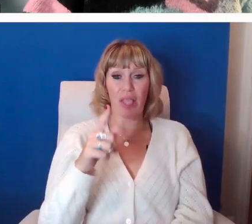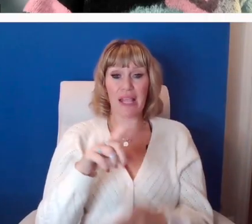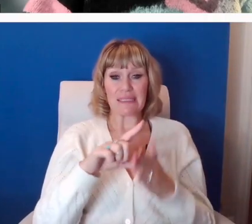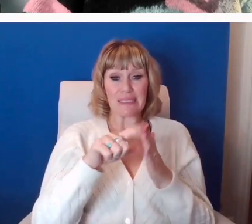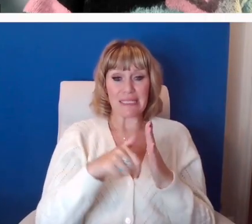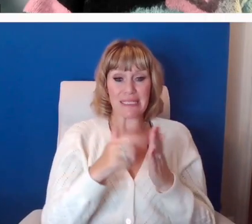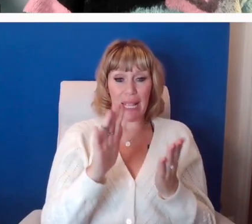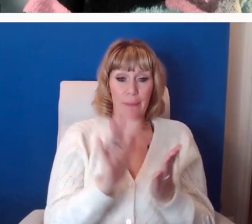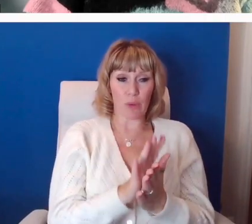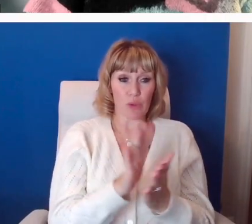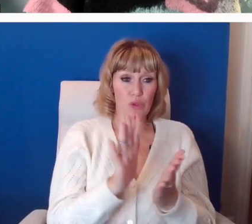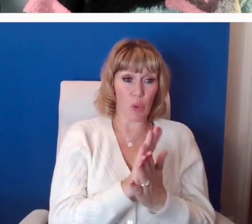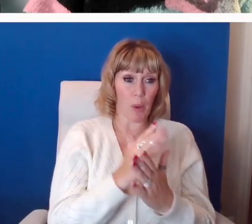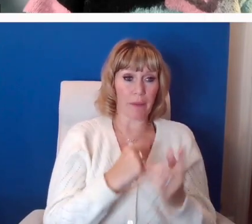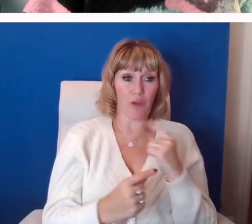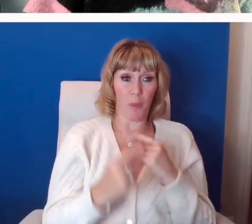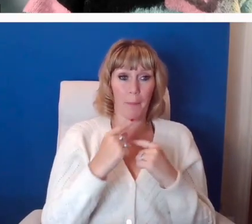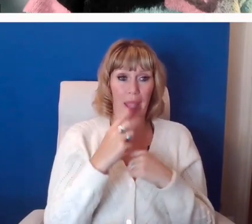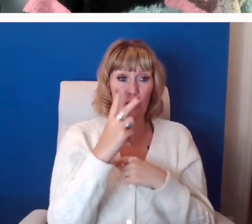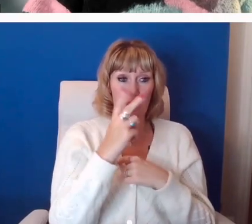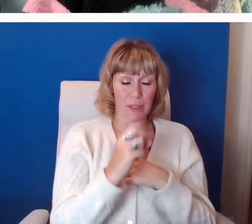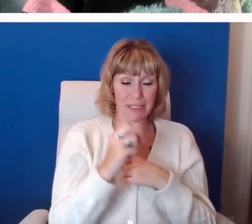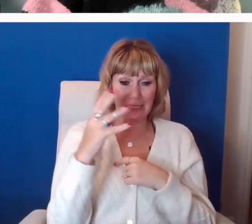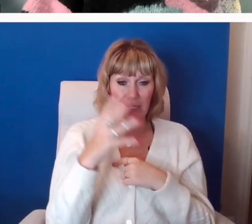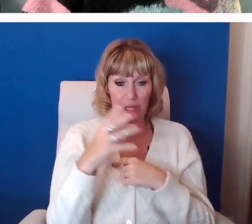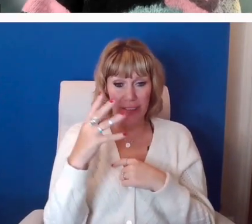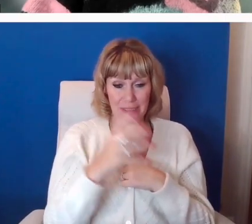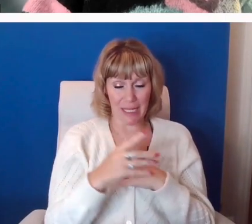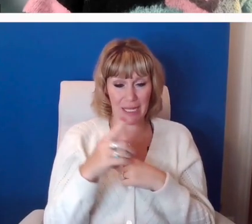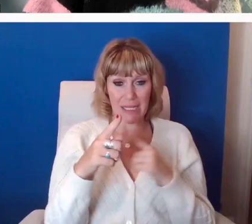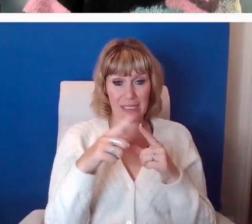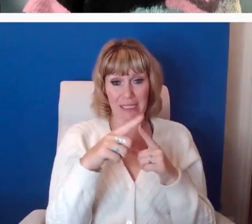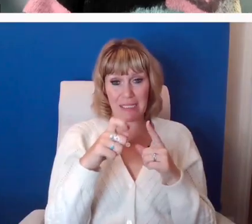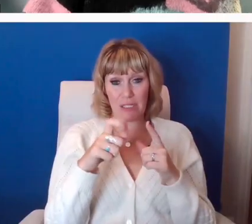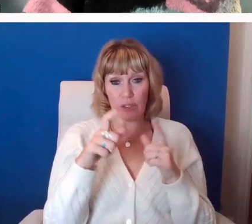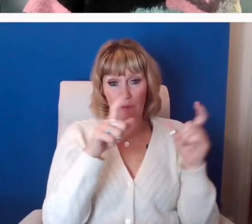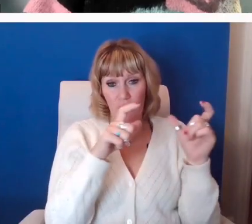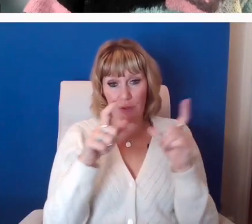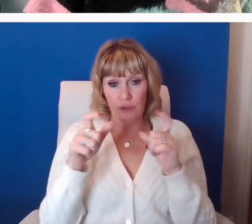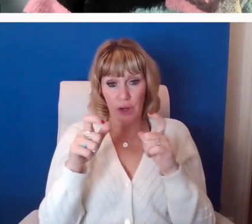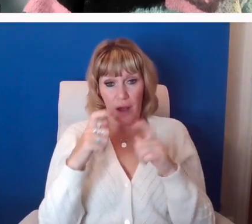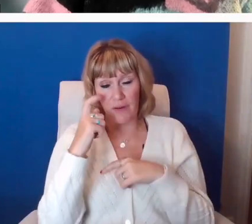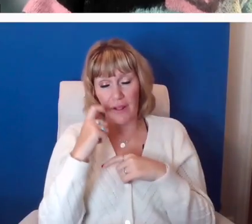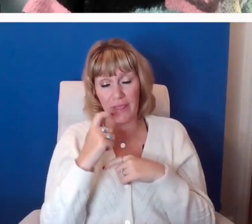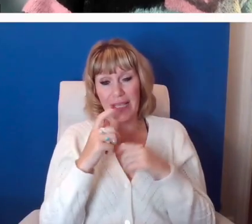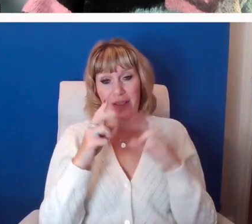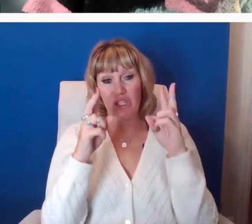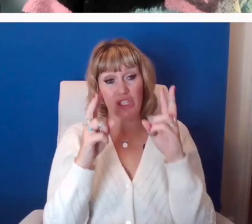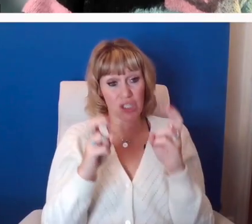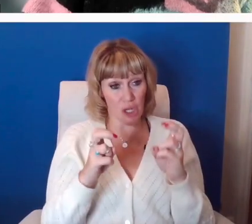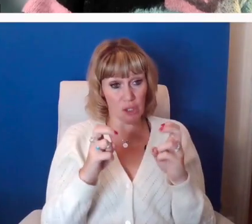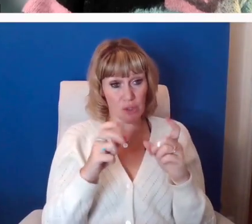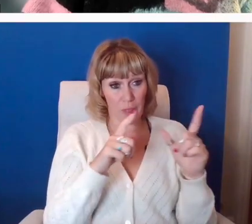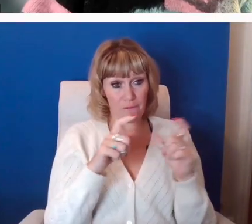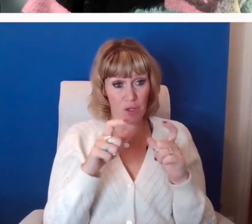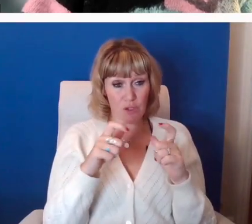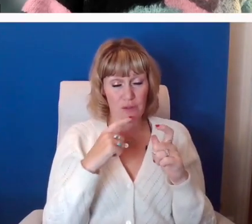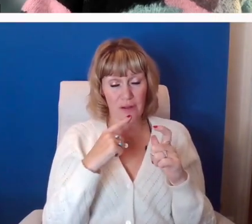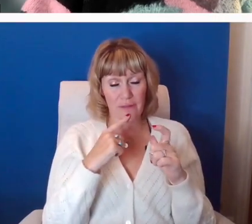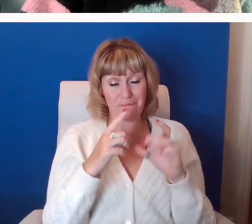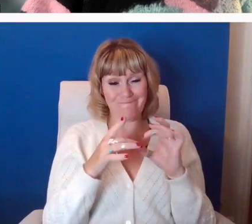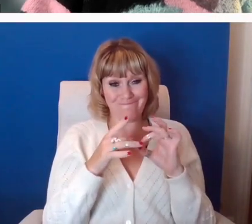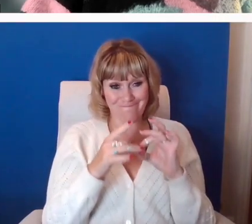from 2019. It's a digital photograph. And I think the title and the photograph says it all. Again, it's that sense